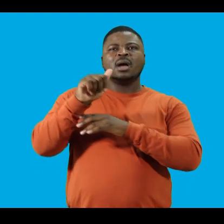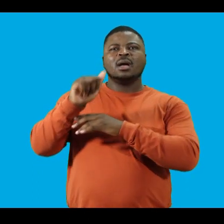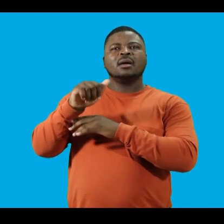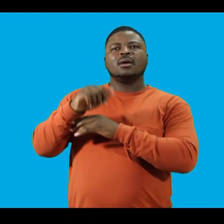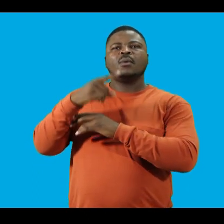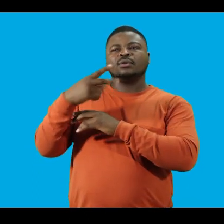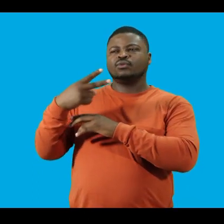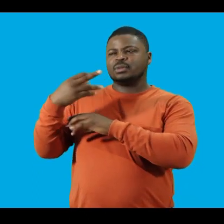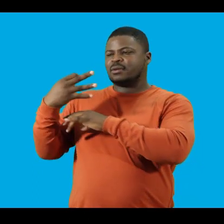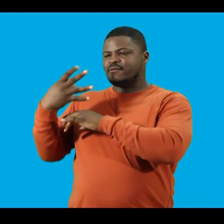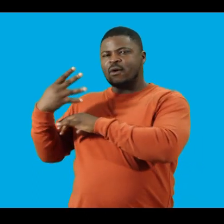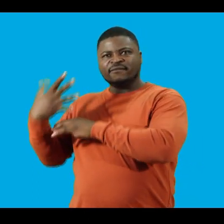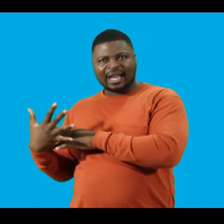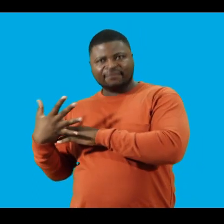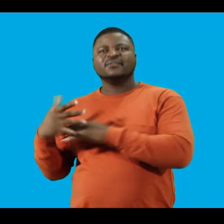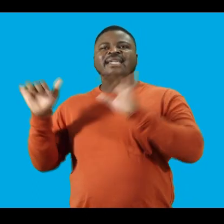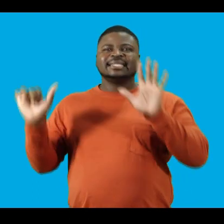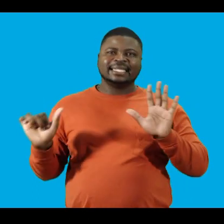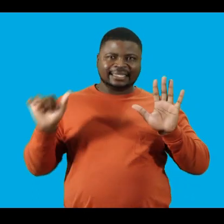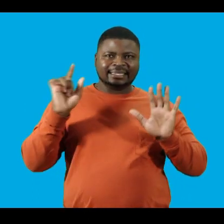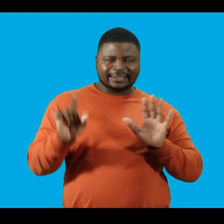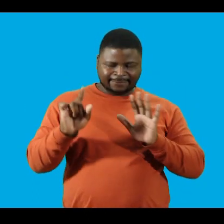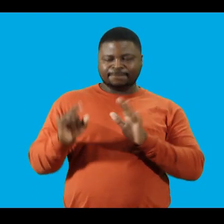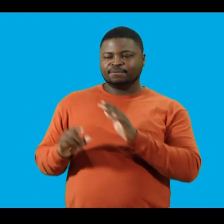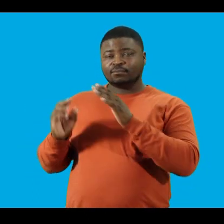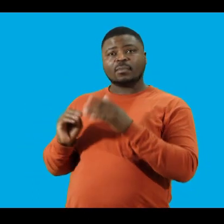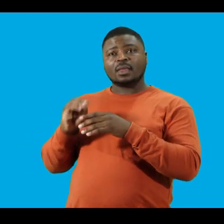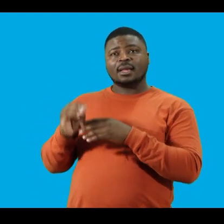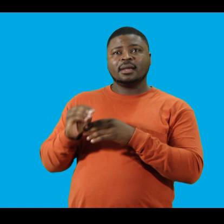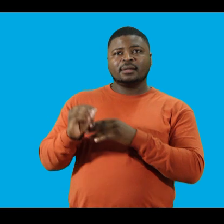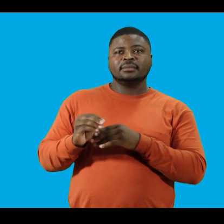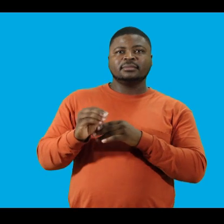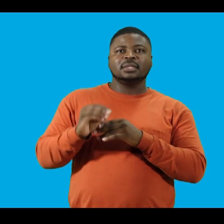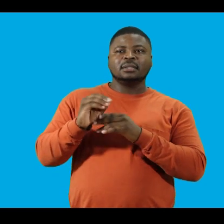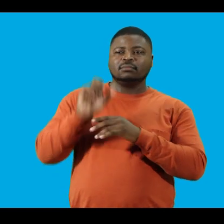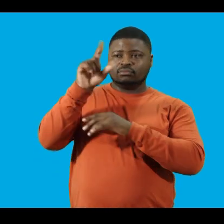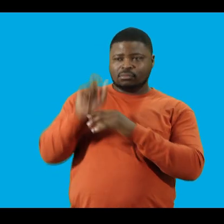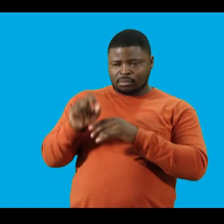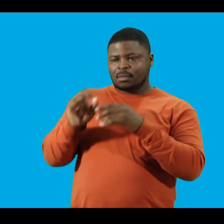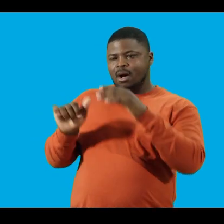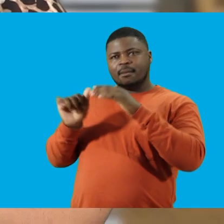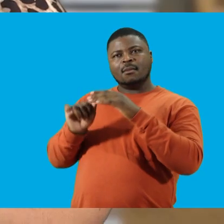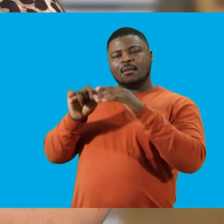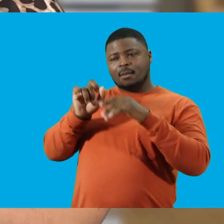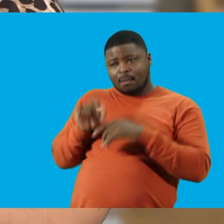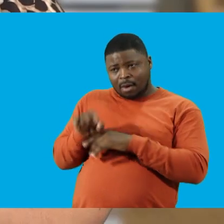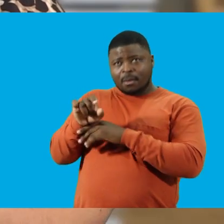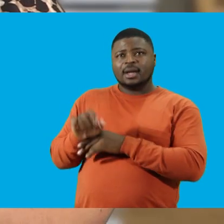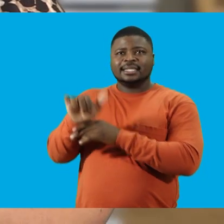over 6, and then we need to go back to the key and look at what is not savings.